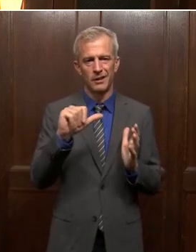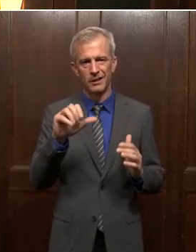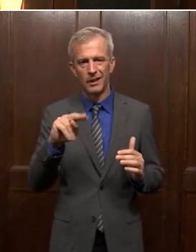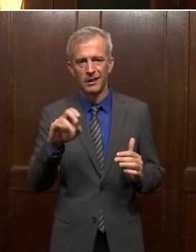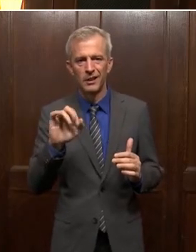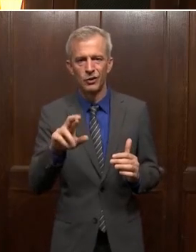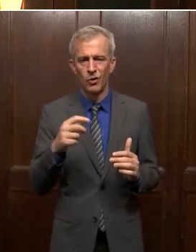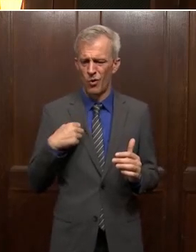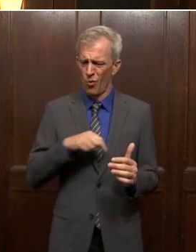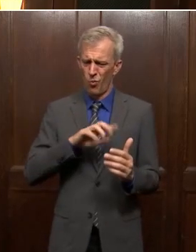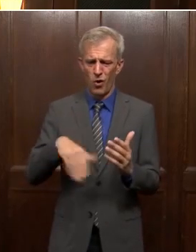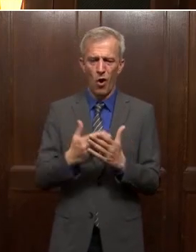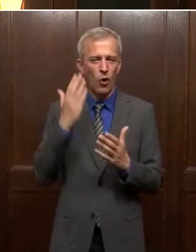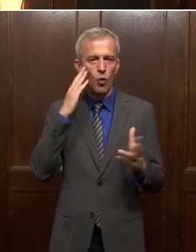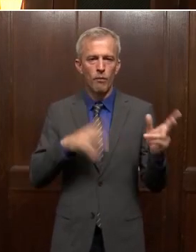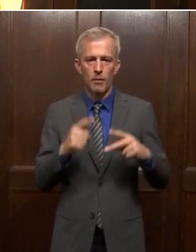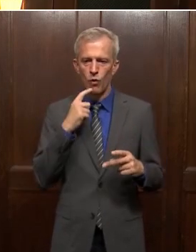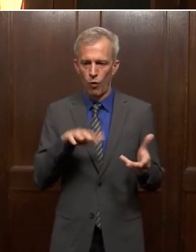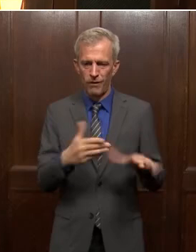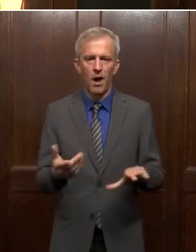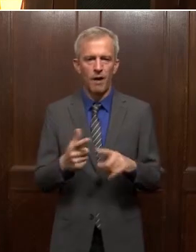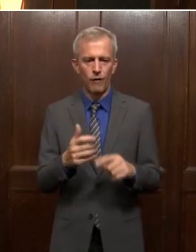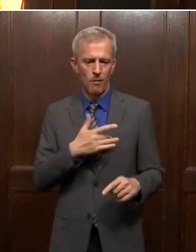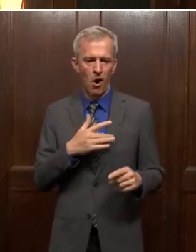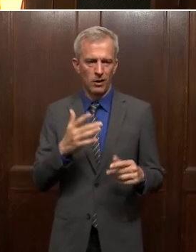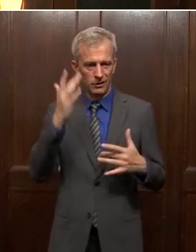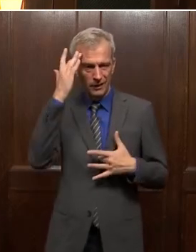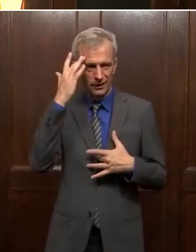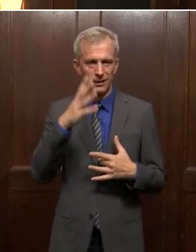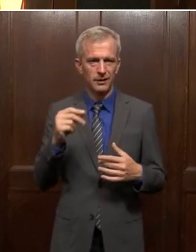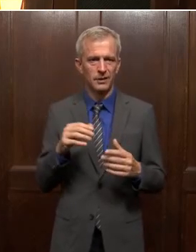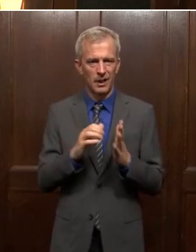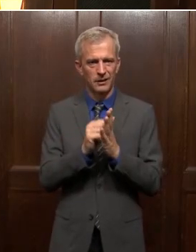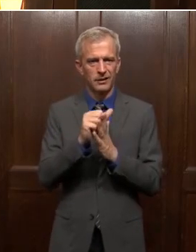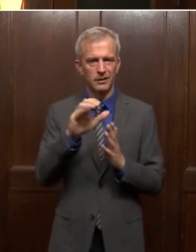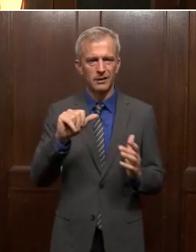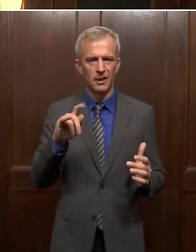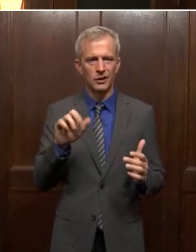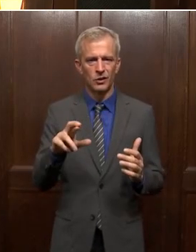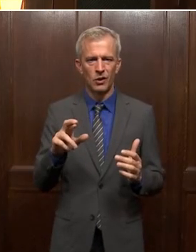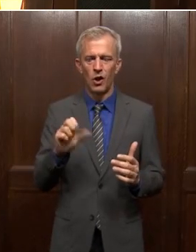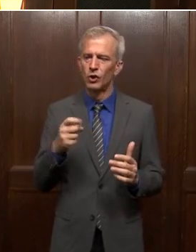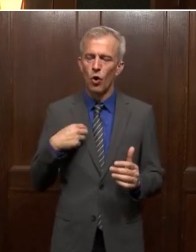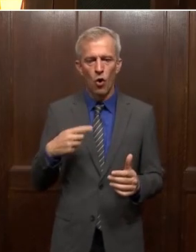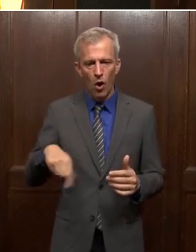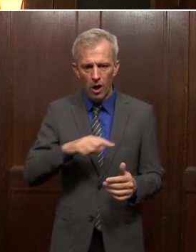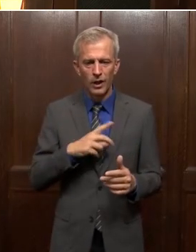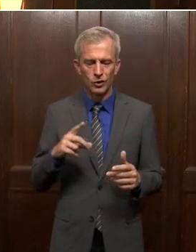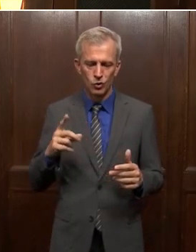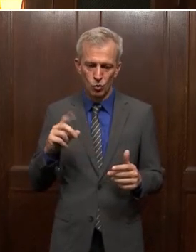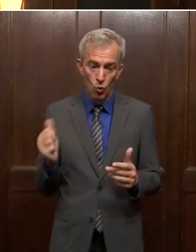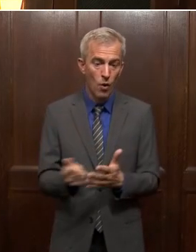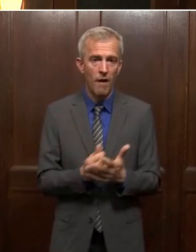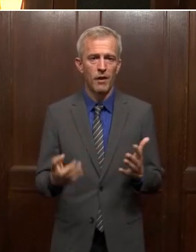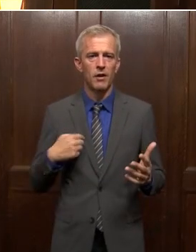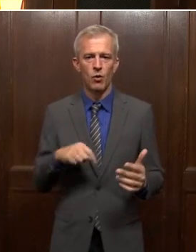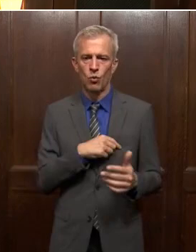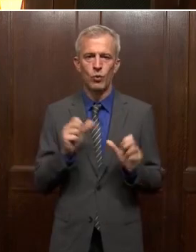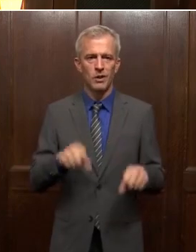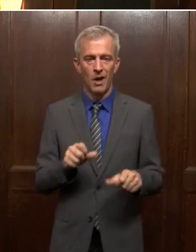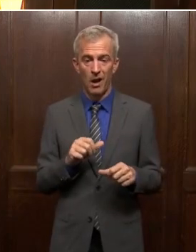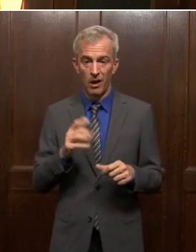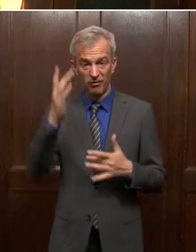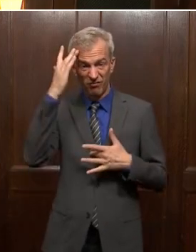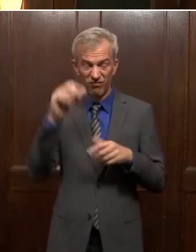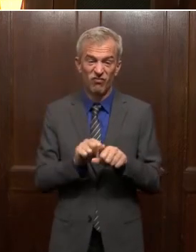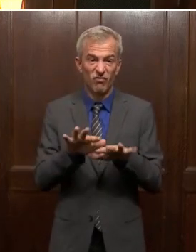and of cancer. So let's do everything that we can to stop COVID-19 in its tracks before we see even more loved ones